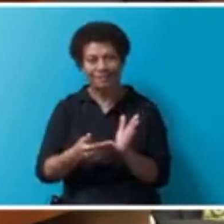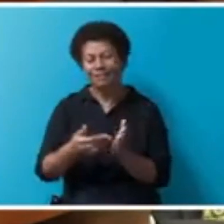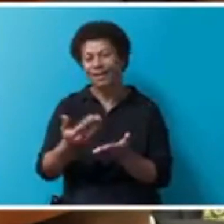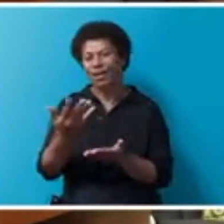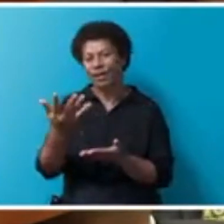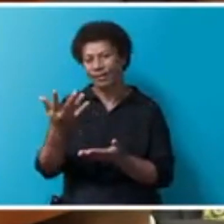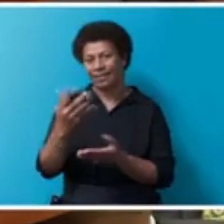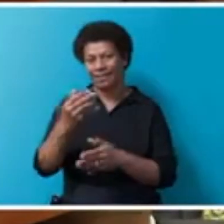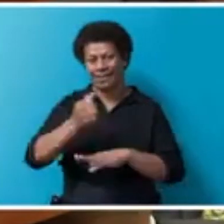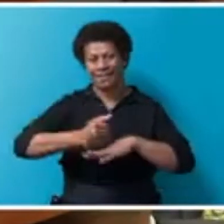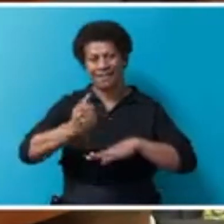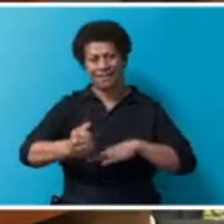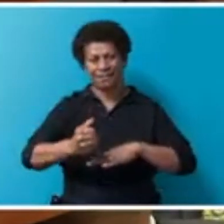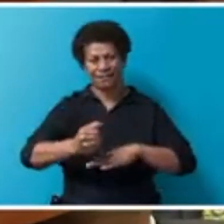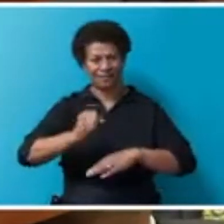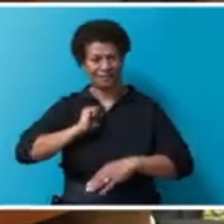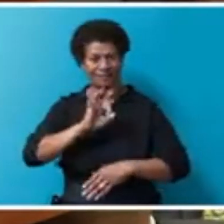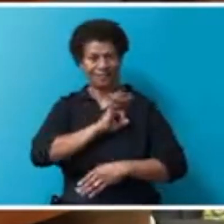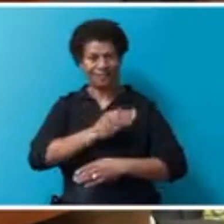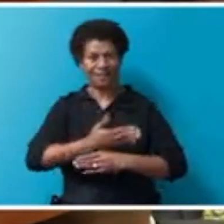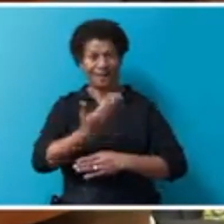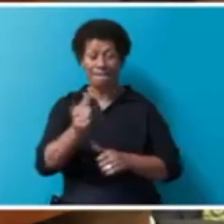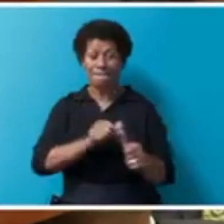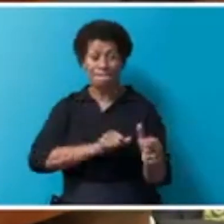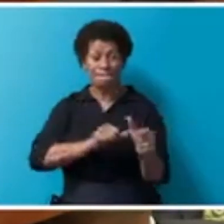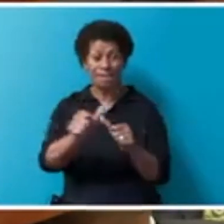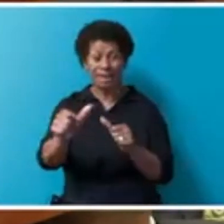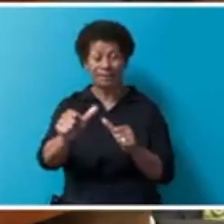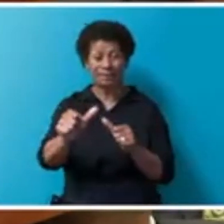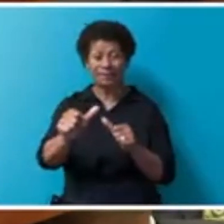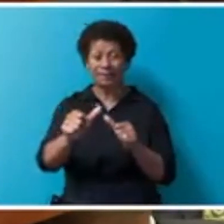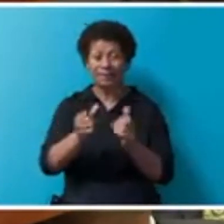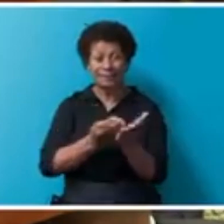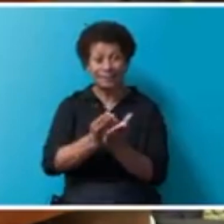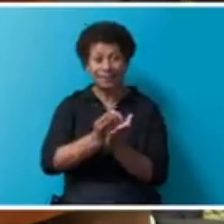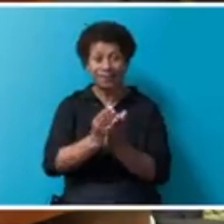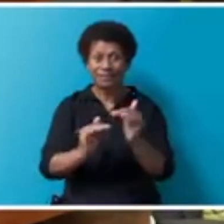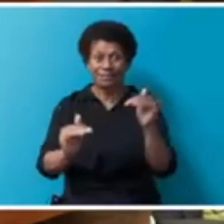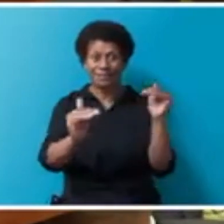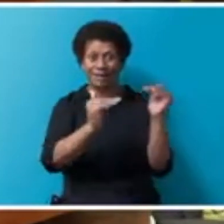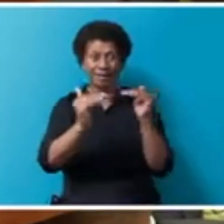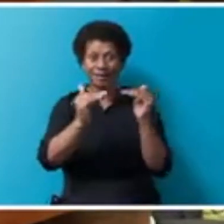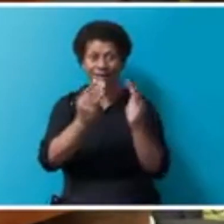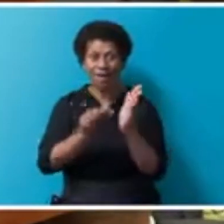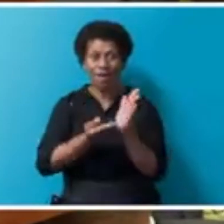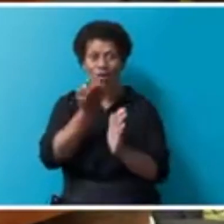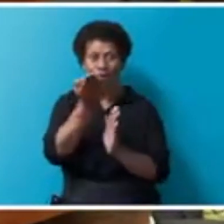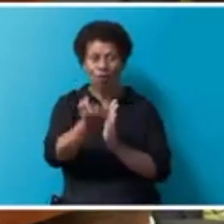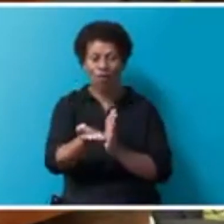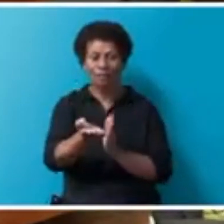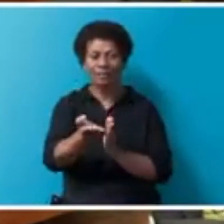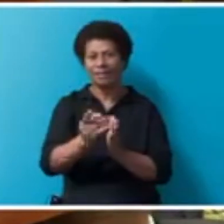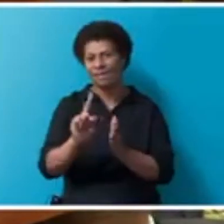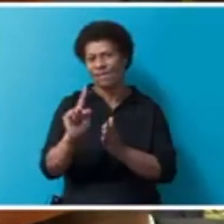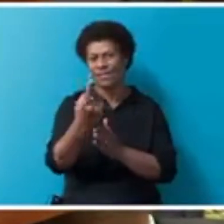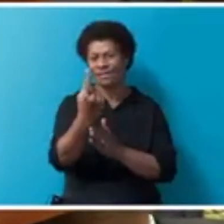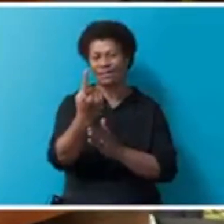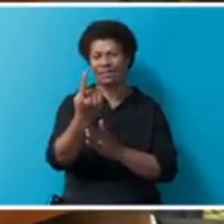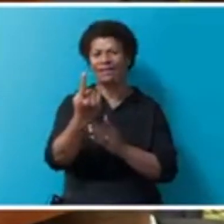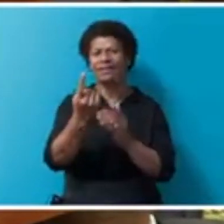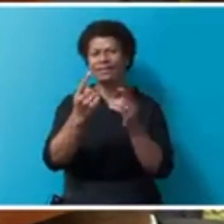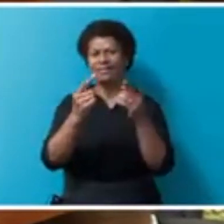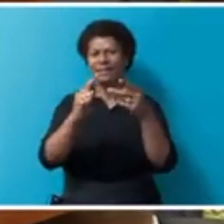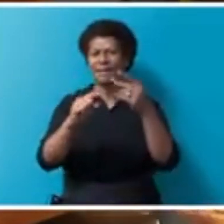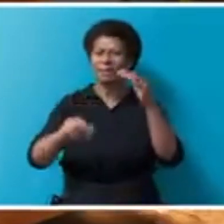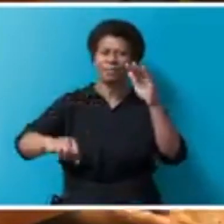as we proudly received the Best Service Standards Award and secured the position of first runner-up for the Best